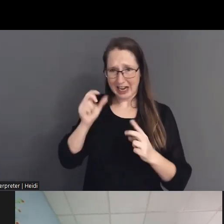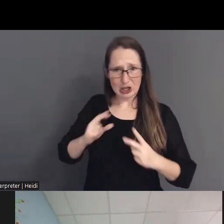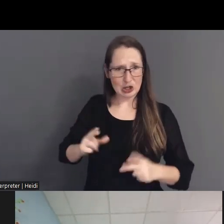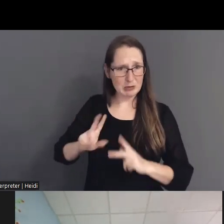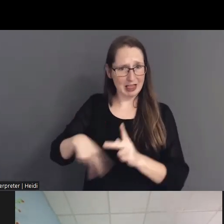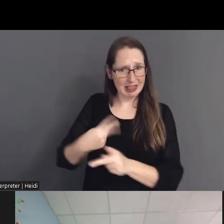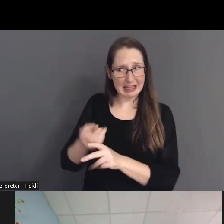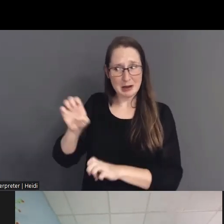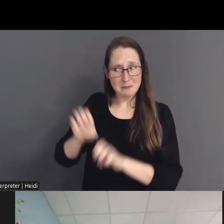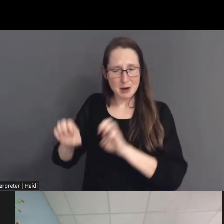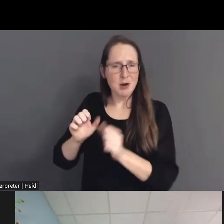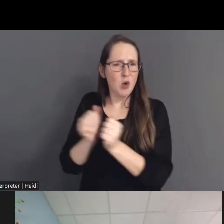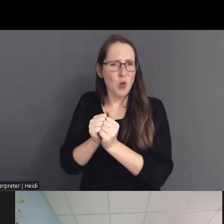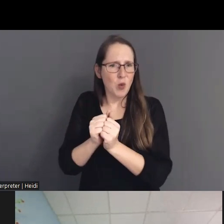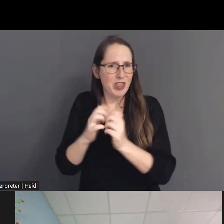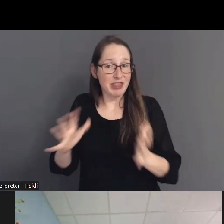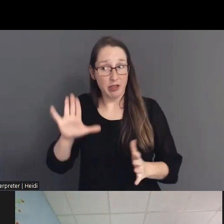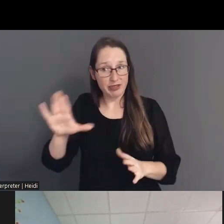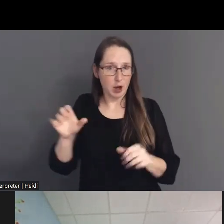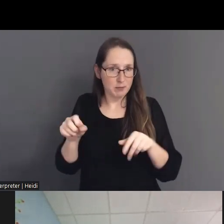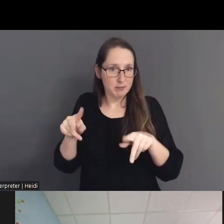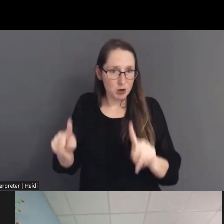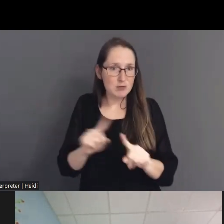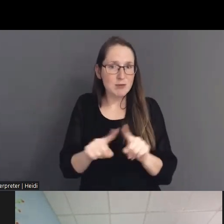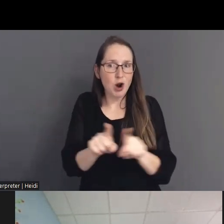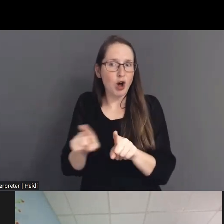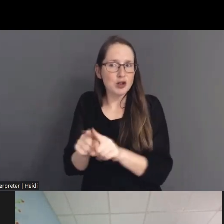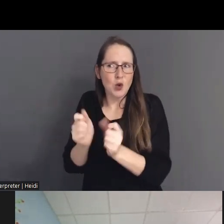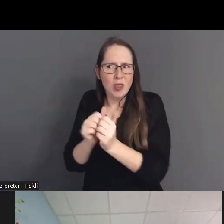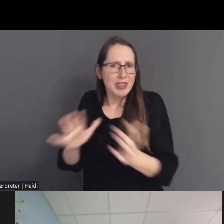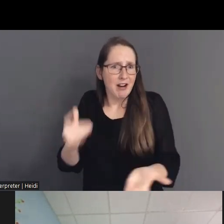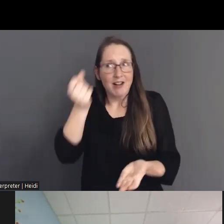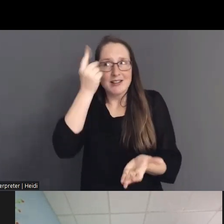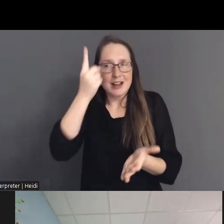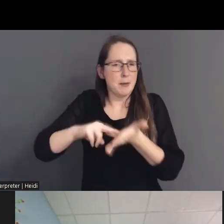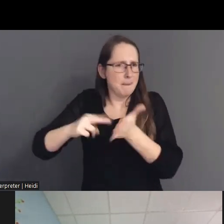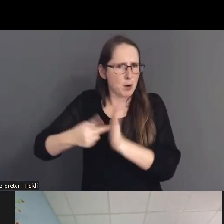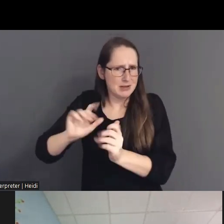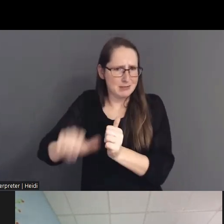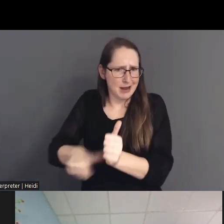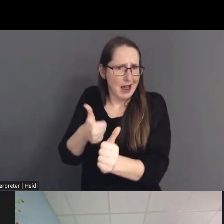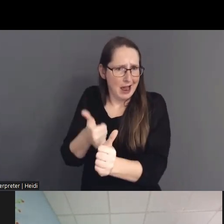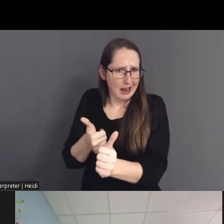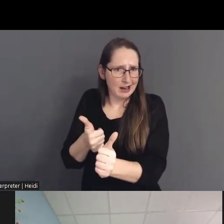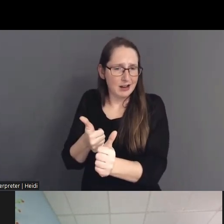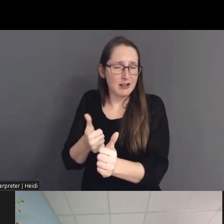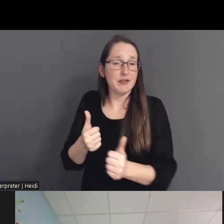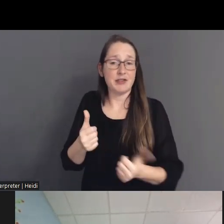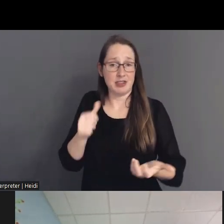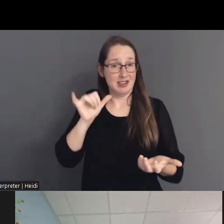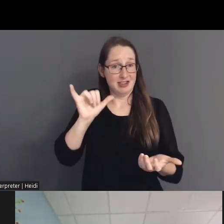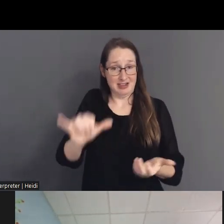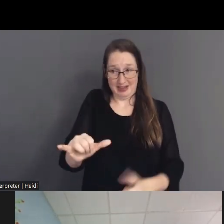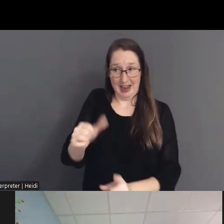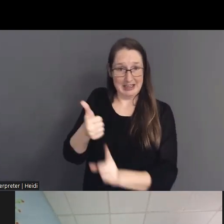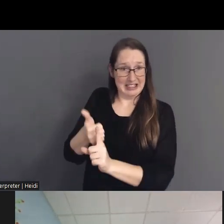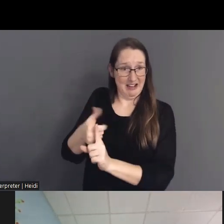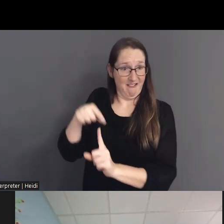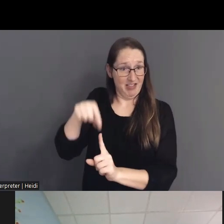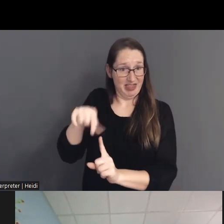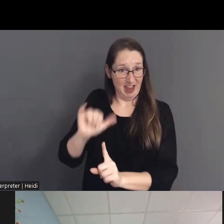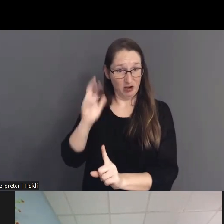experimentation, without not only their permission, but even understanding what the purpose was. So that in itself